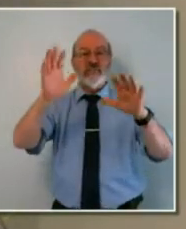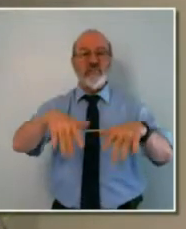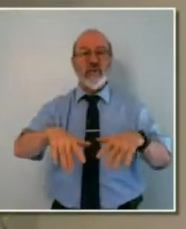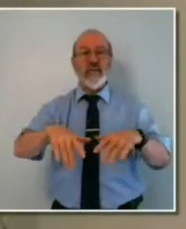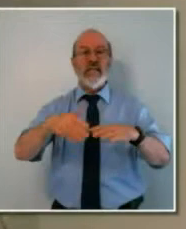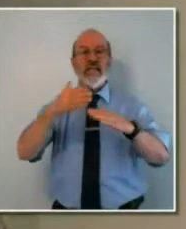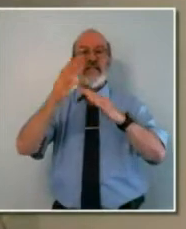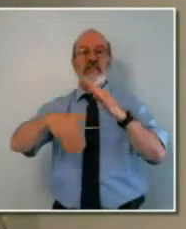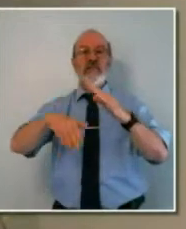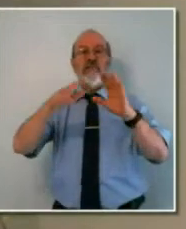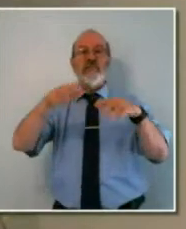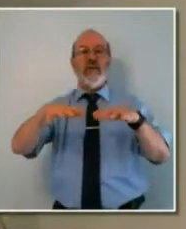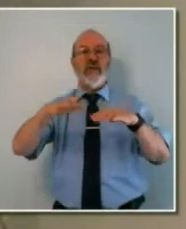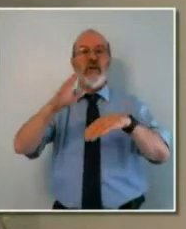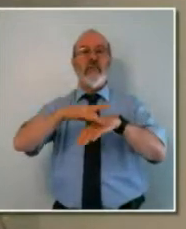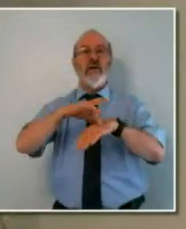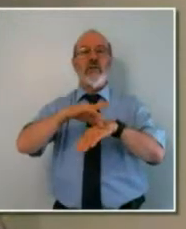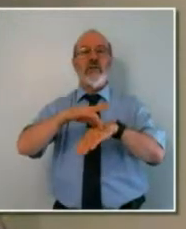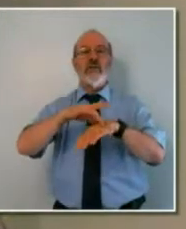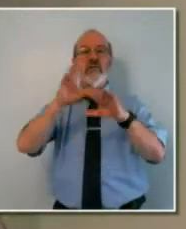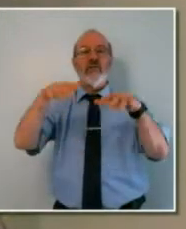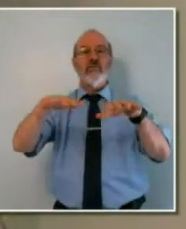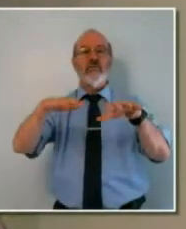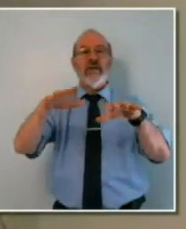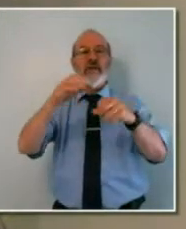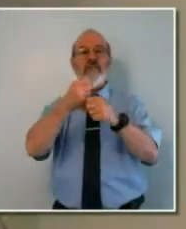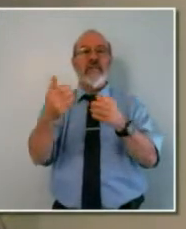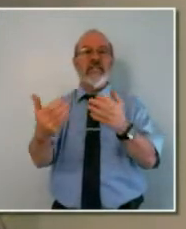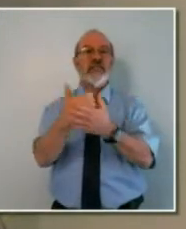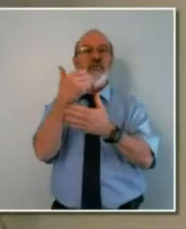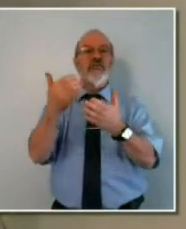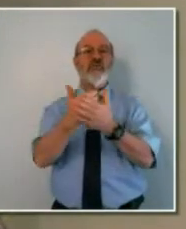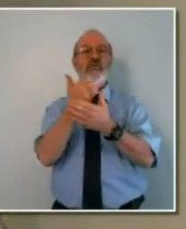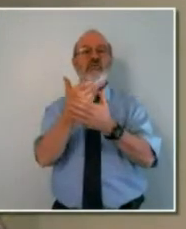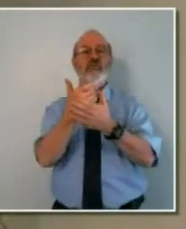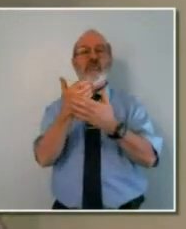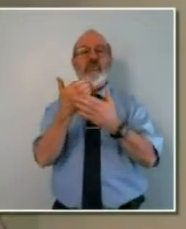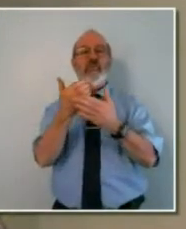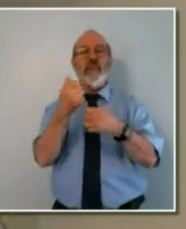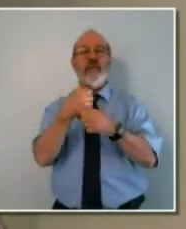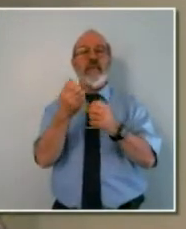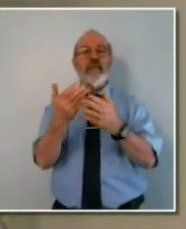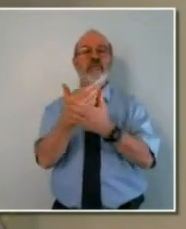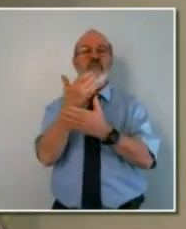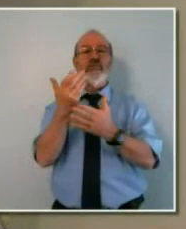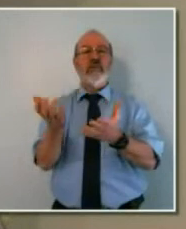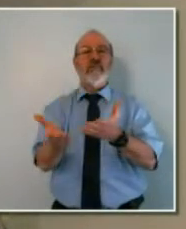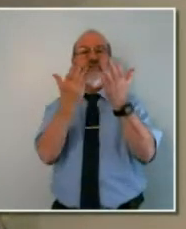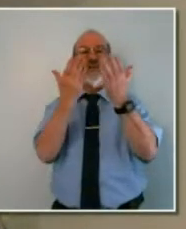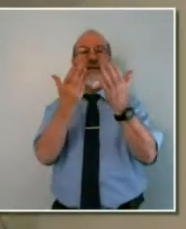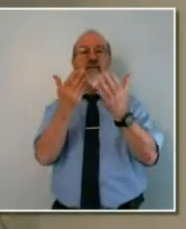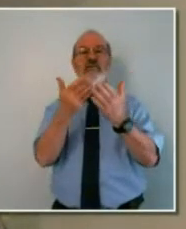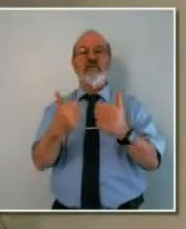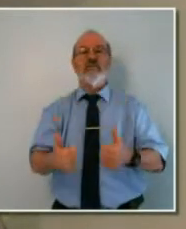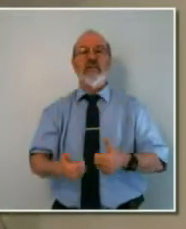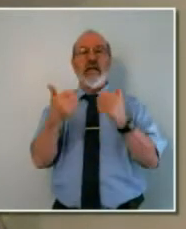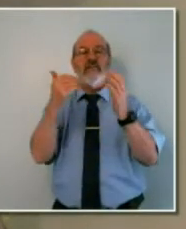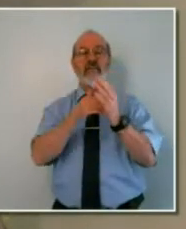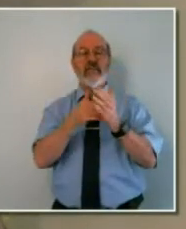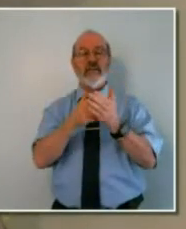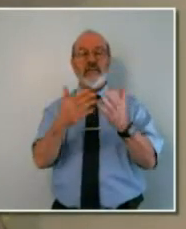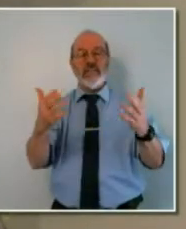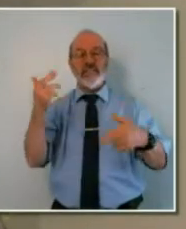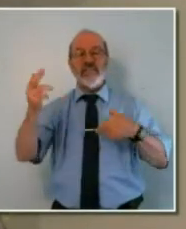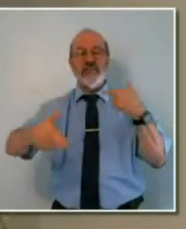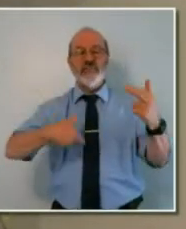former rain upon the earth. The rain refreshes and renews and restores and brings back to life again. This is